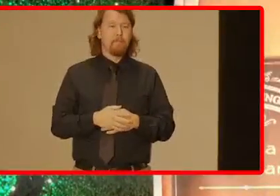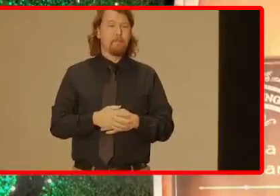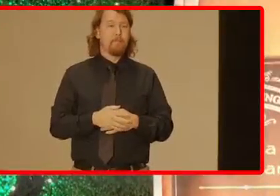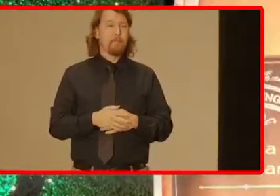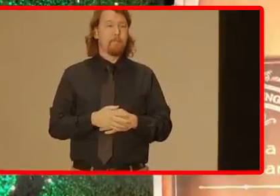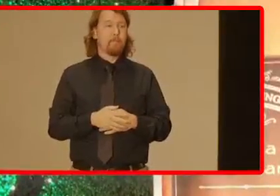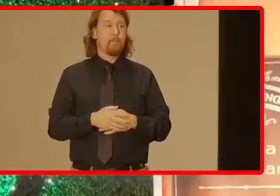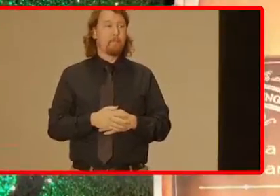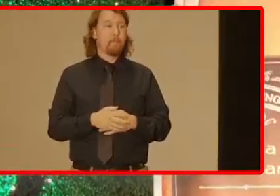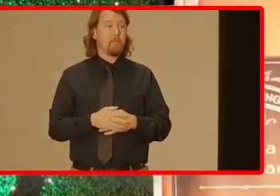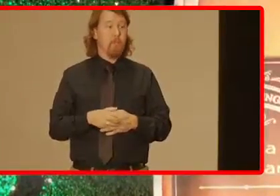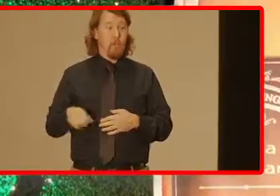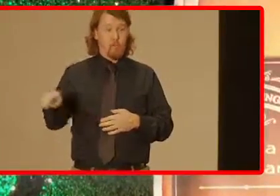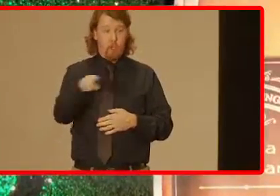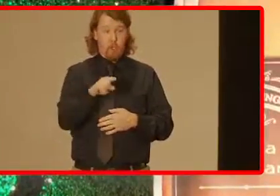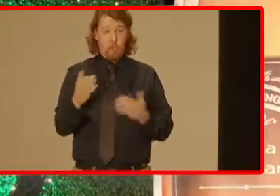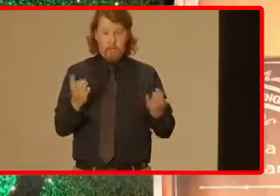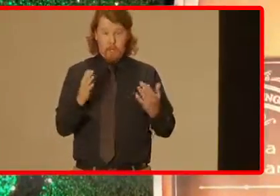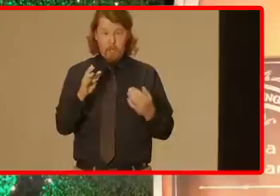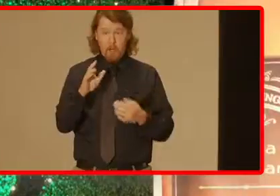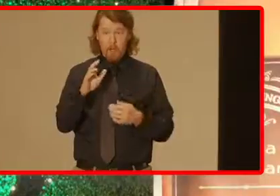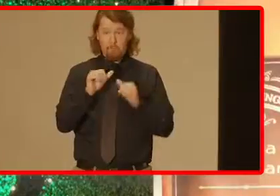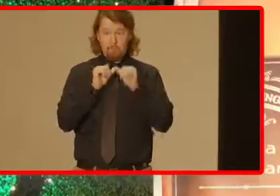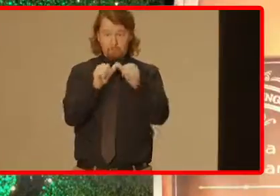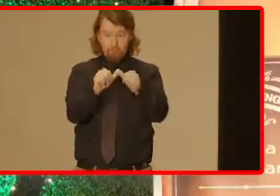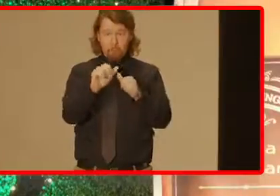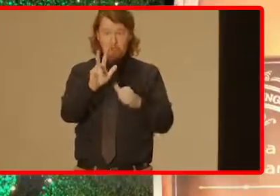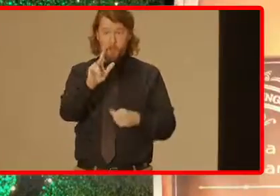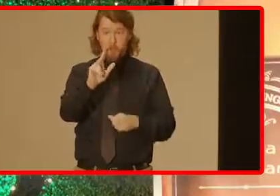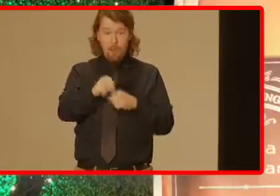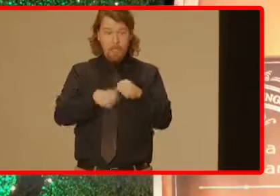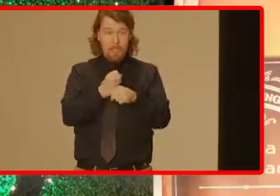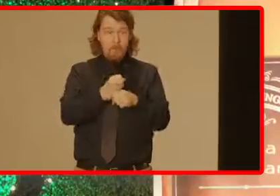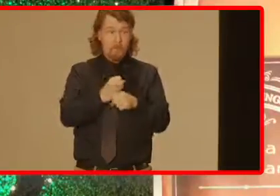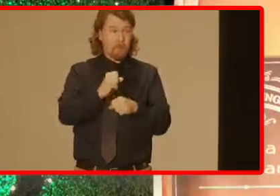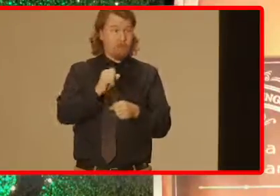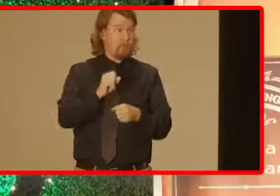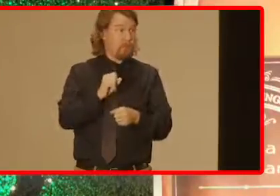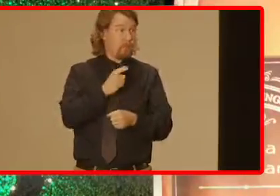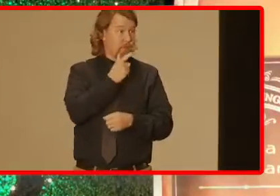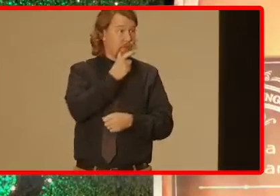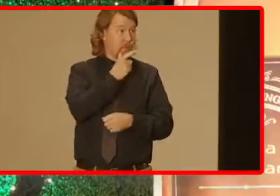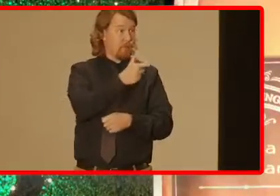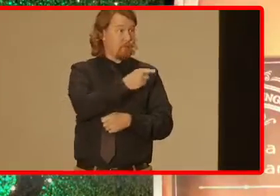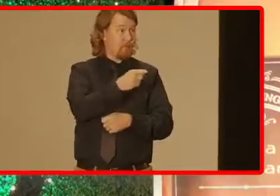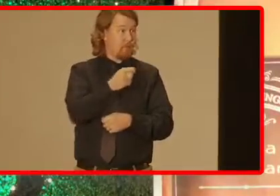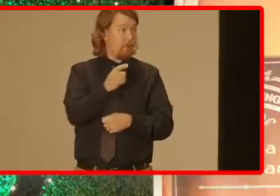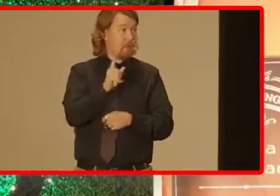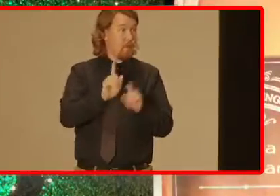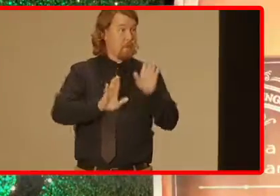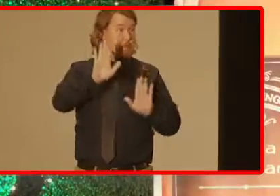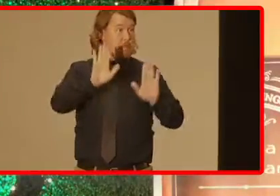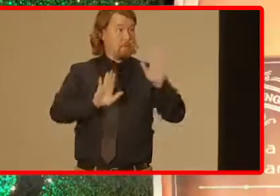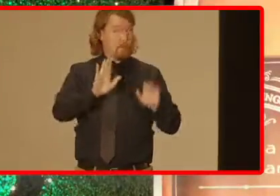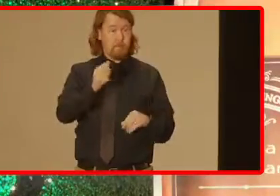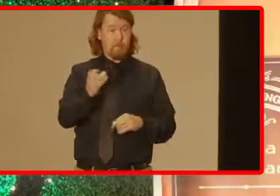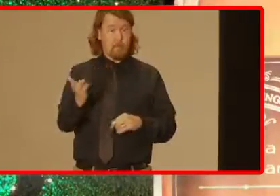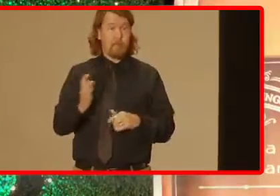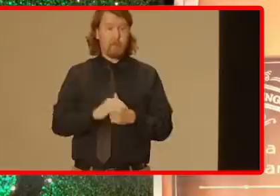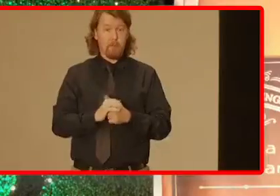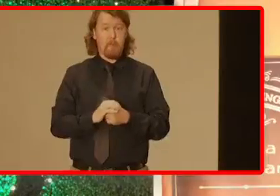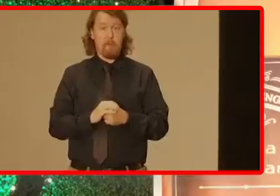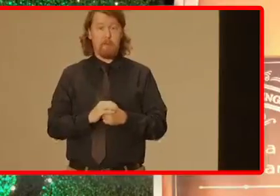Just tell me if you've been here 23 years. Besides me, who else has been here 23 years? Raise your hand, folks.